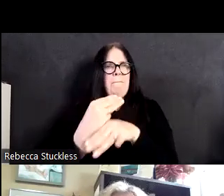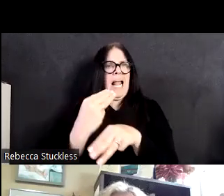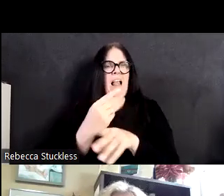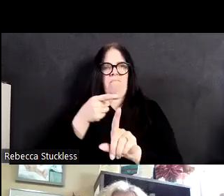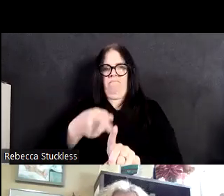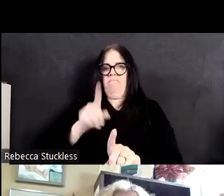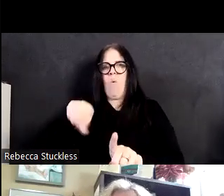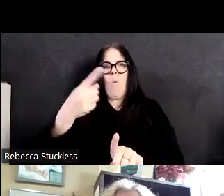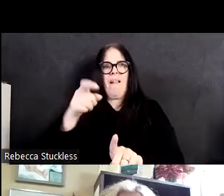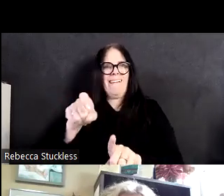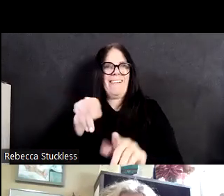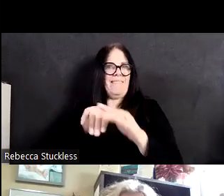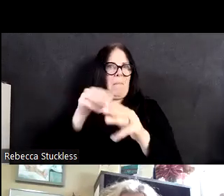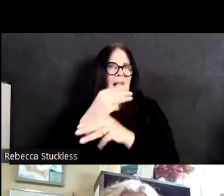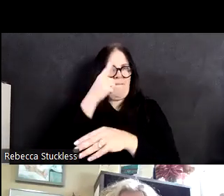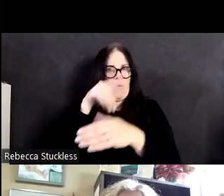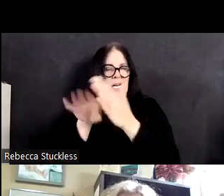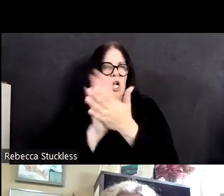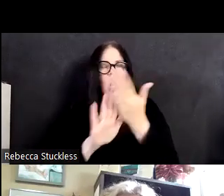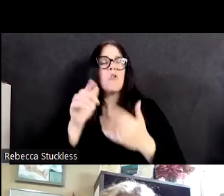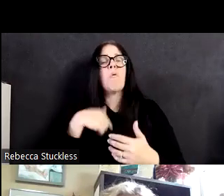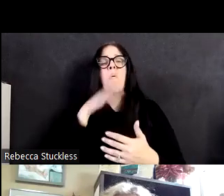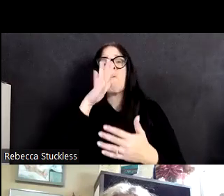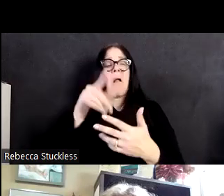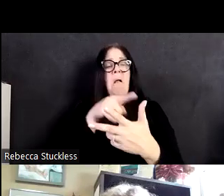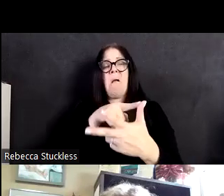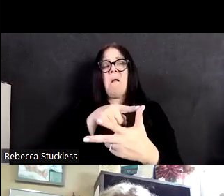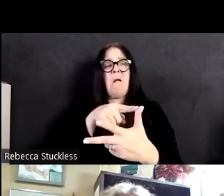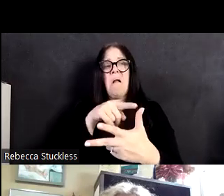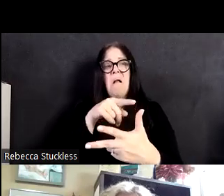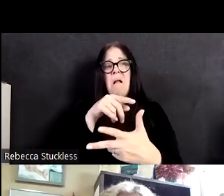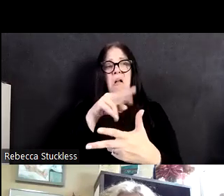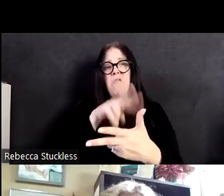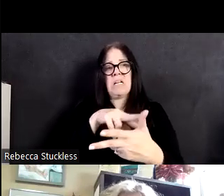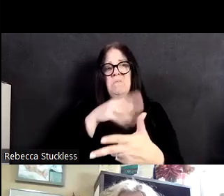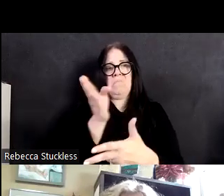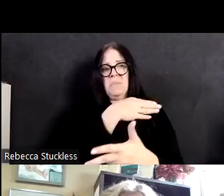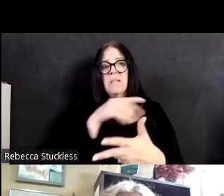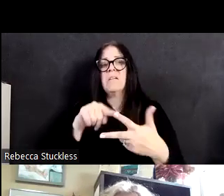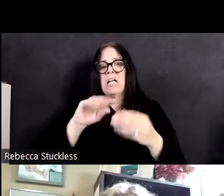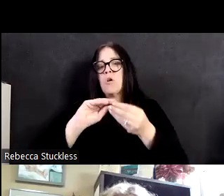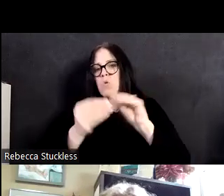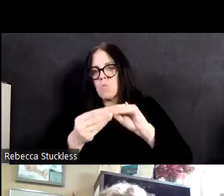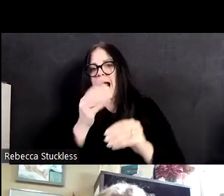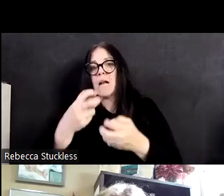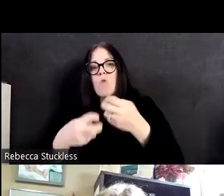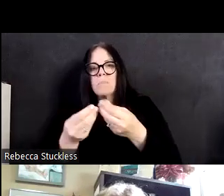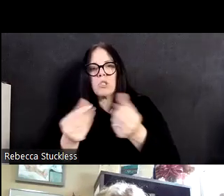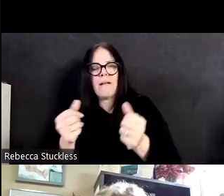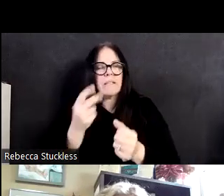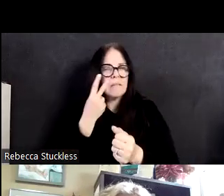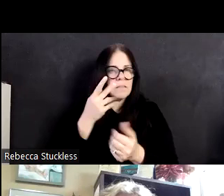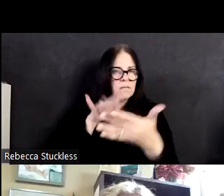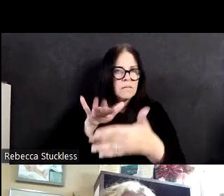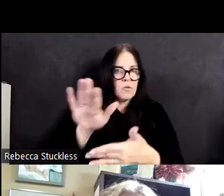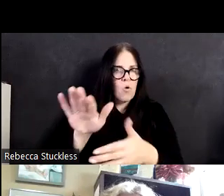into a college program, then we would have them do just the numeracy and the problem solving assessments to see where their skills are in those